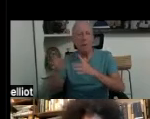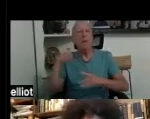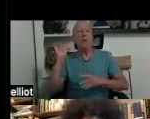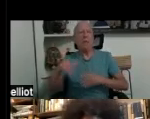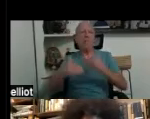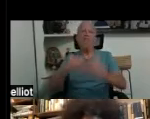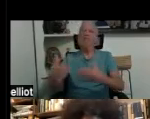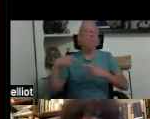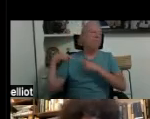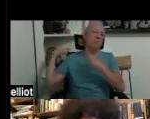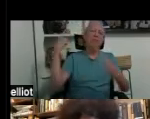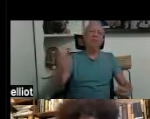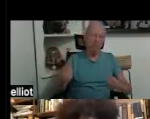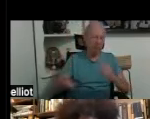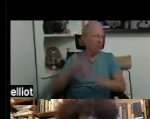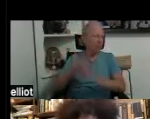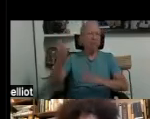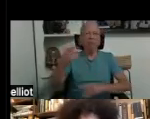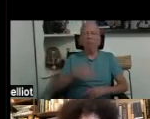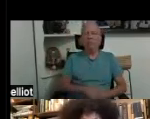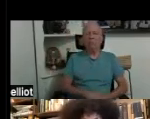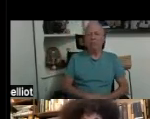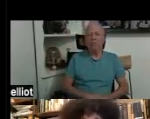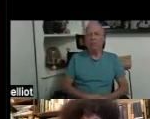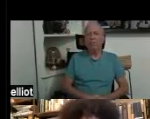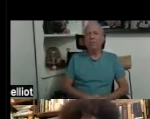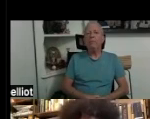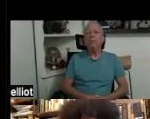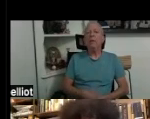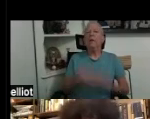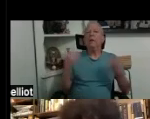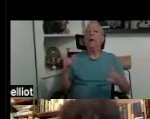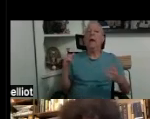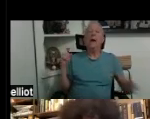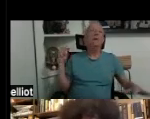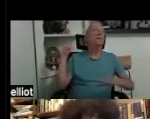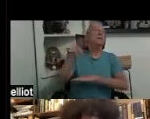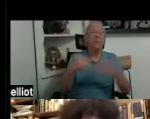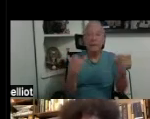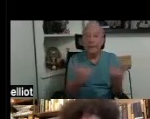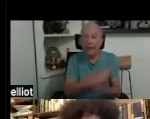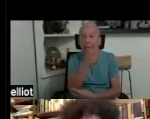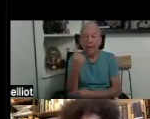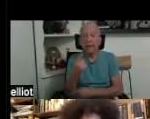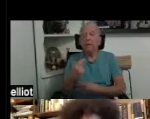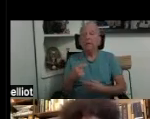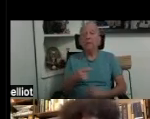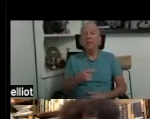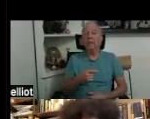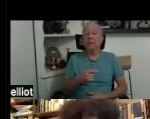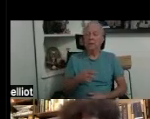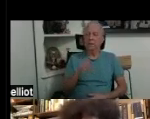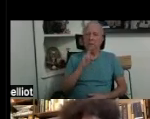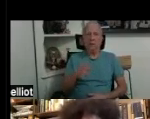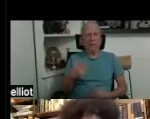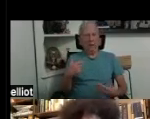for solidarity and self determination. But fast forward to today, and history is really repeating